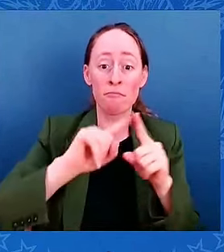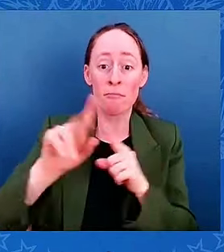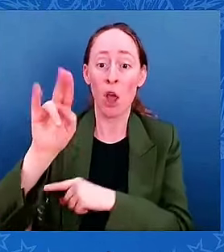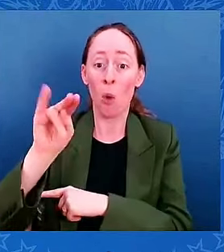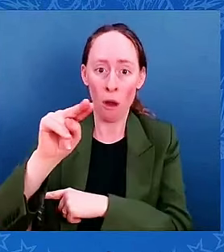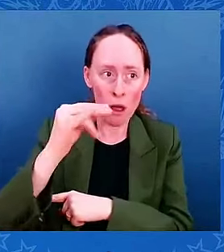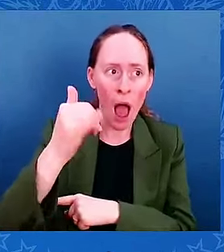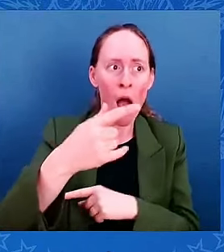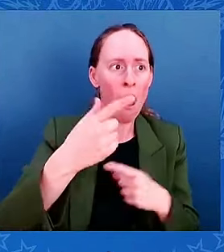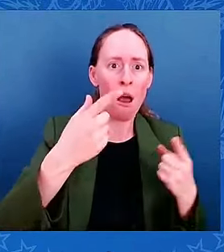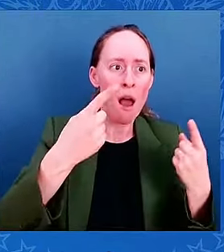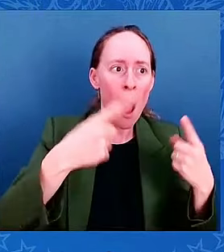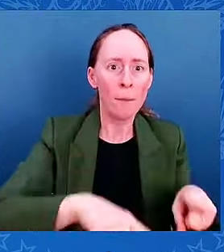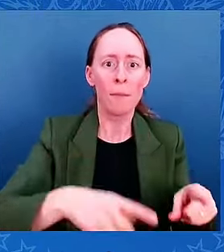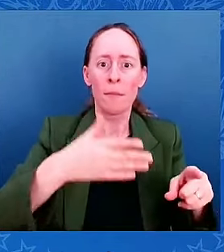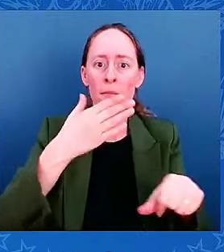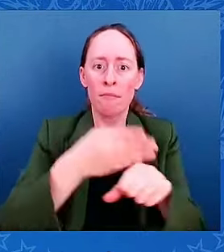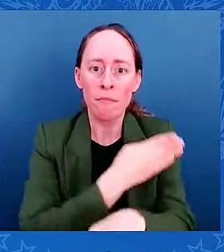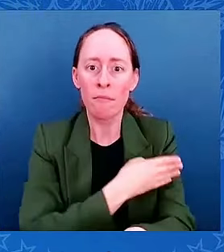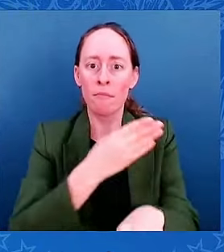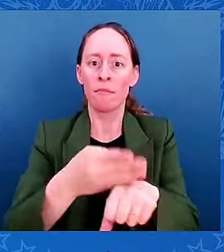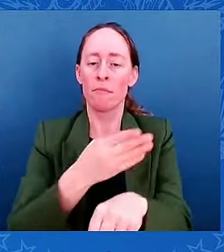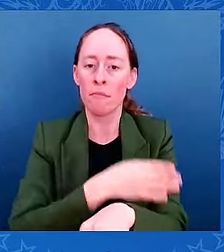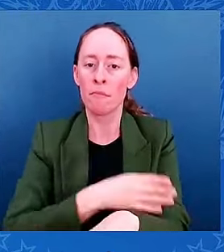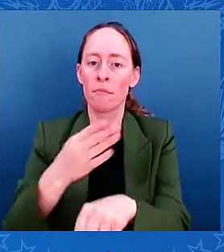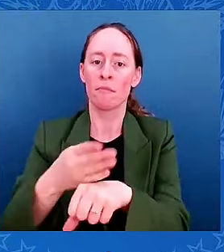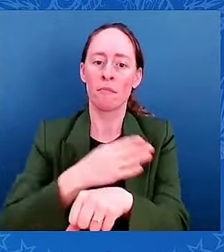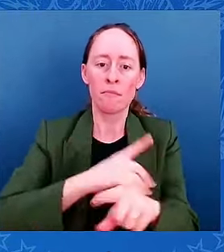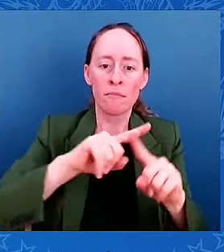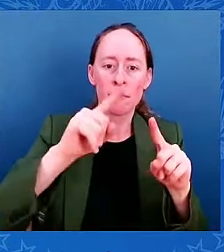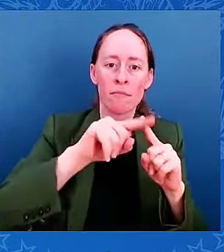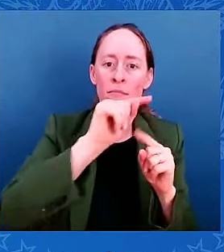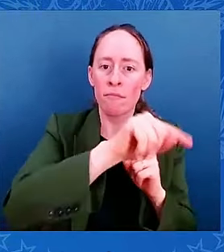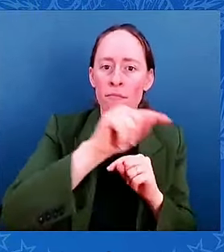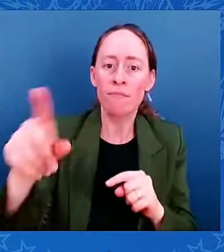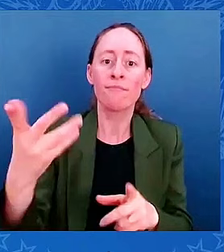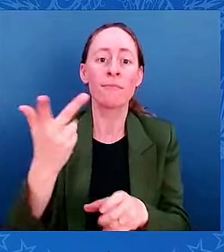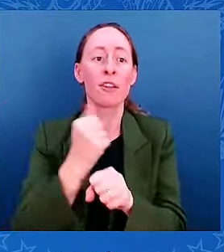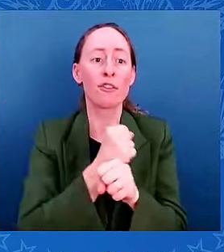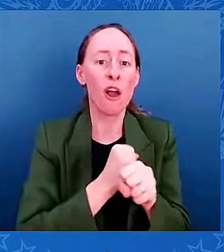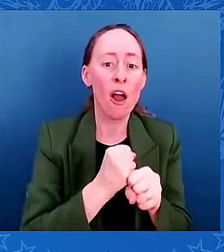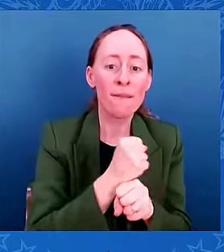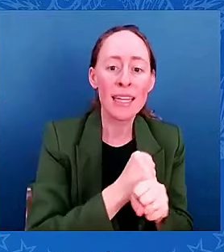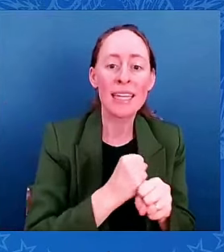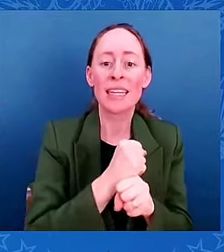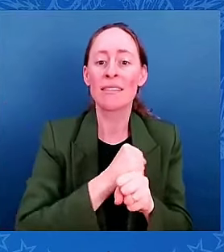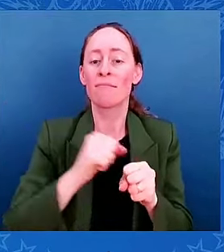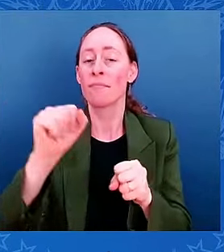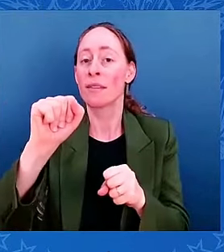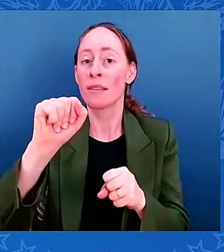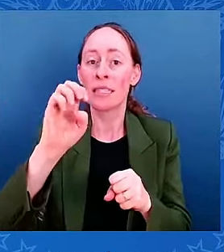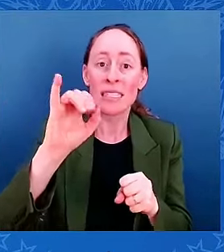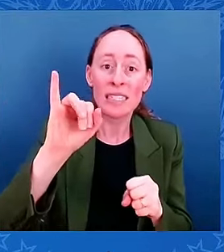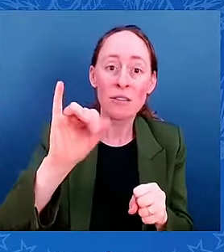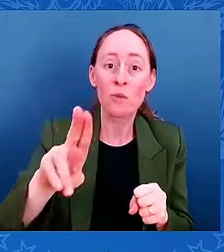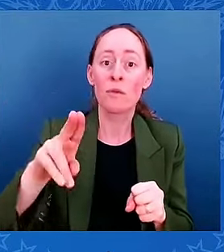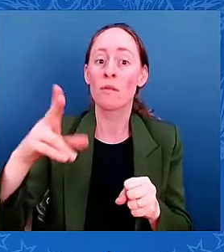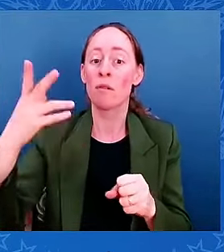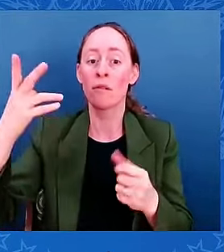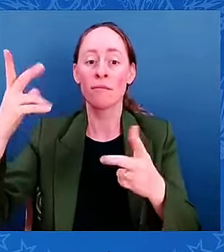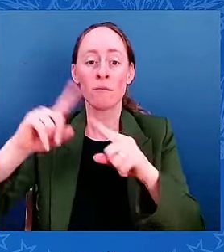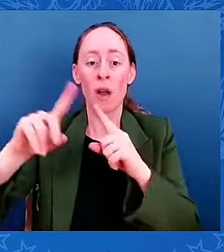baristas, warehouse workers, and so many more. We've made a lot of progress, but we still have more to do. That's why we're here